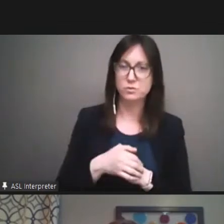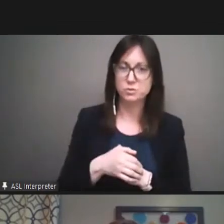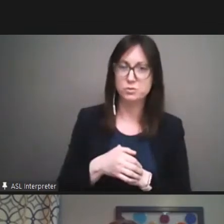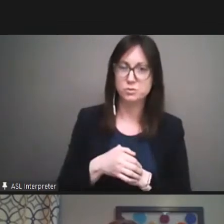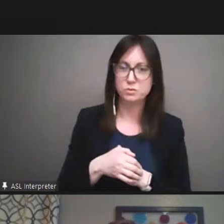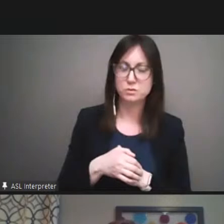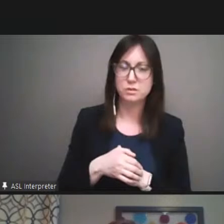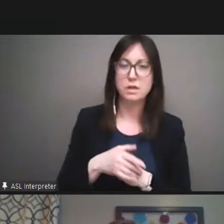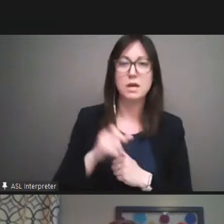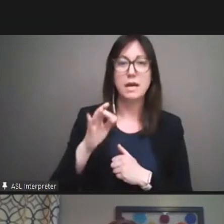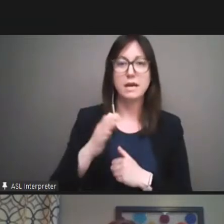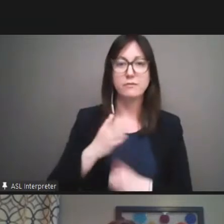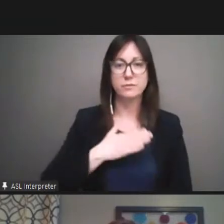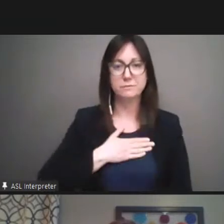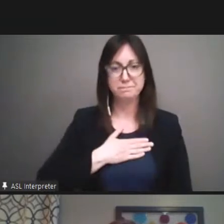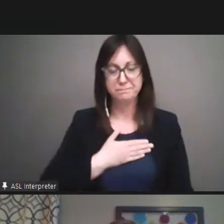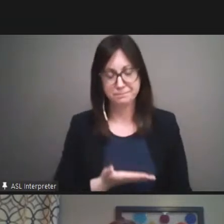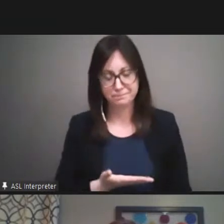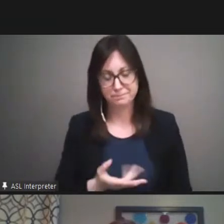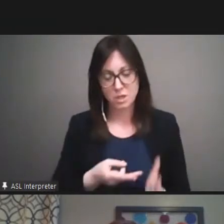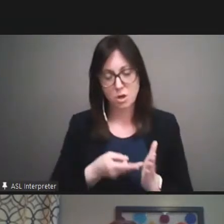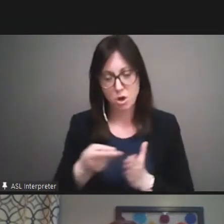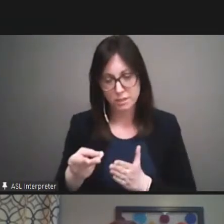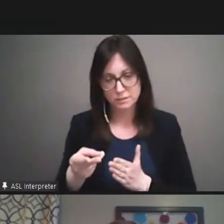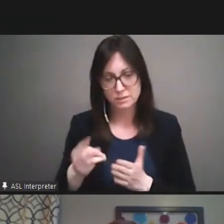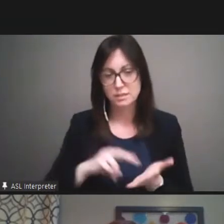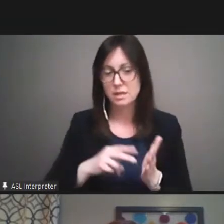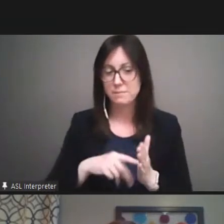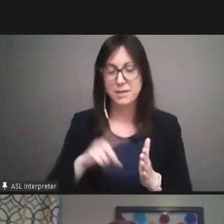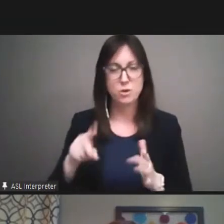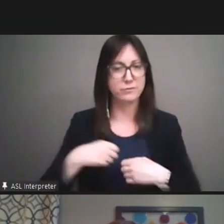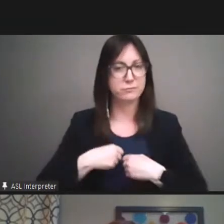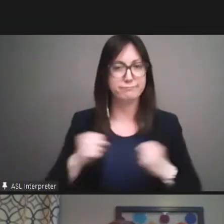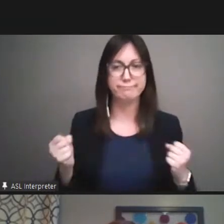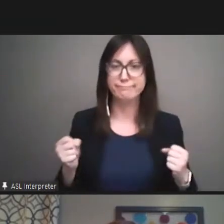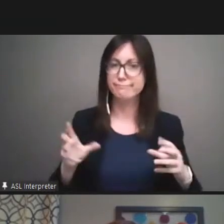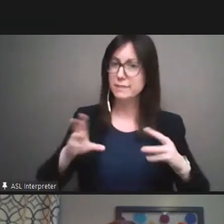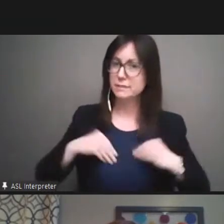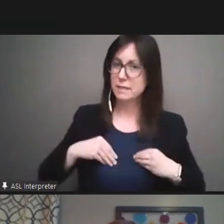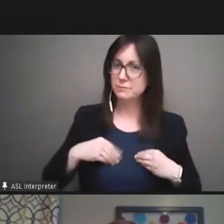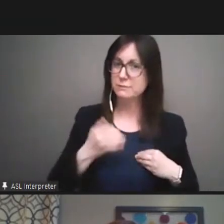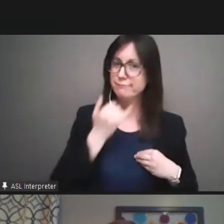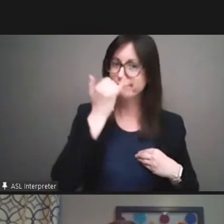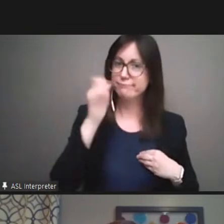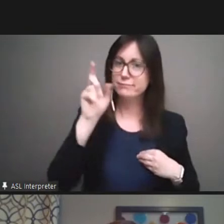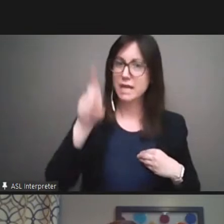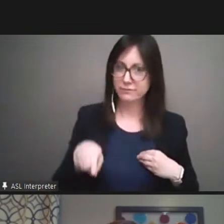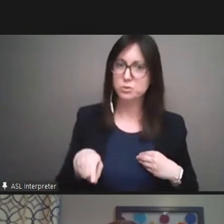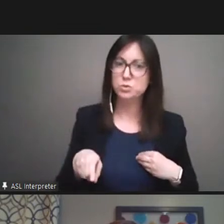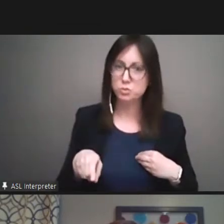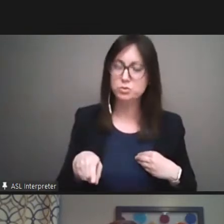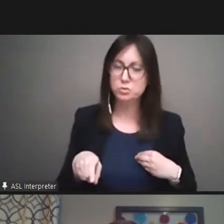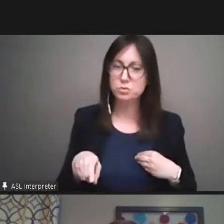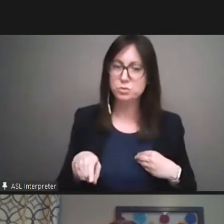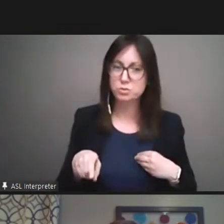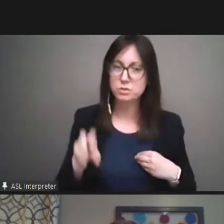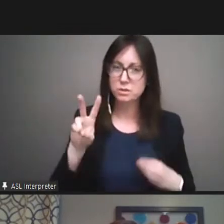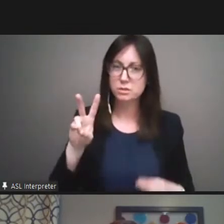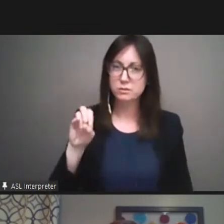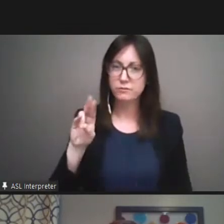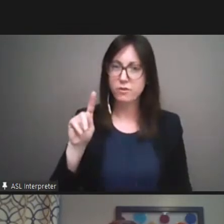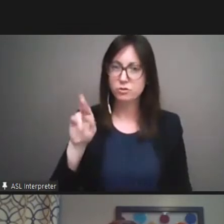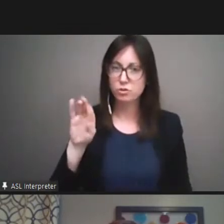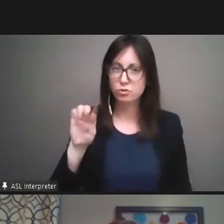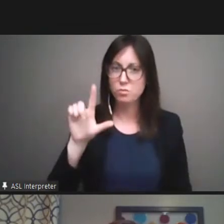admitting to a fault, there is a level of vulnerability that happens in that time. And I think if